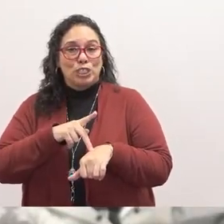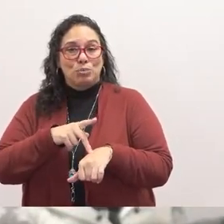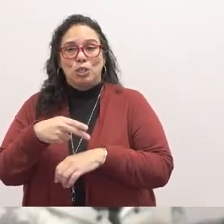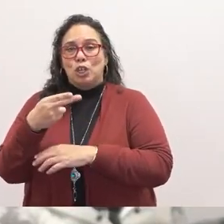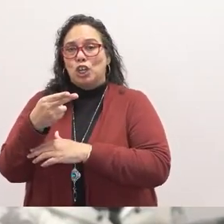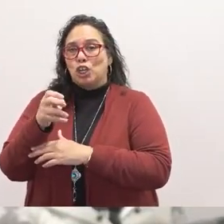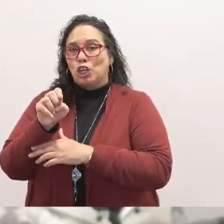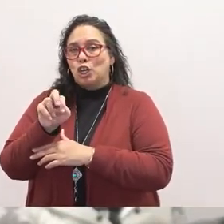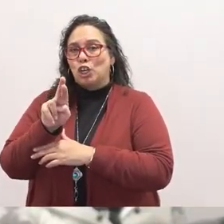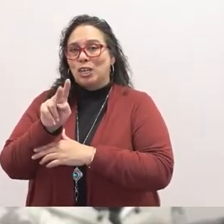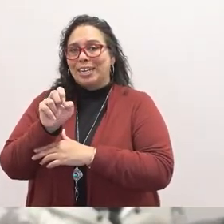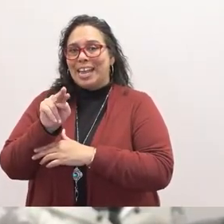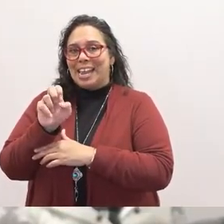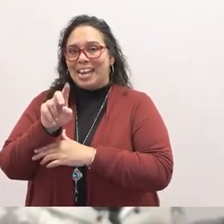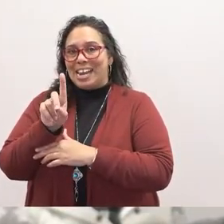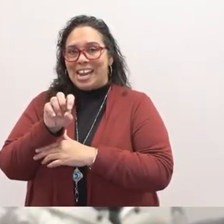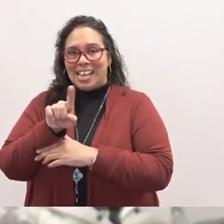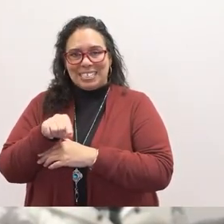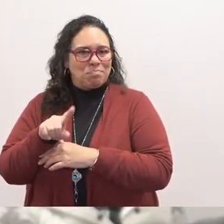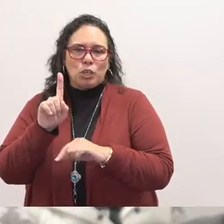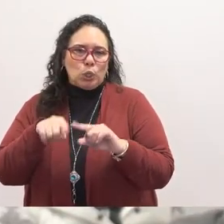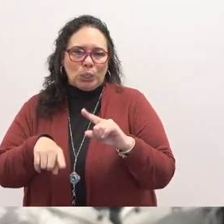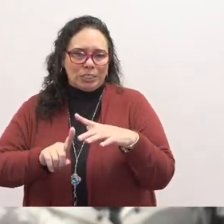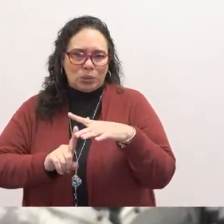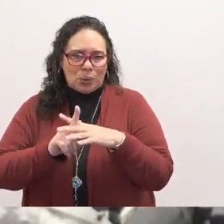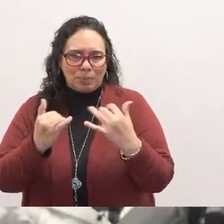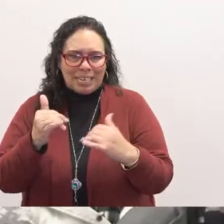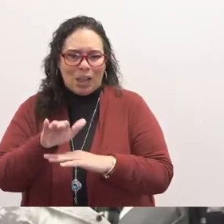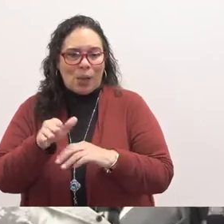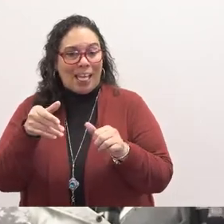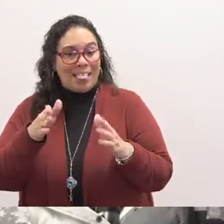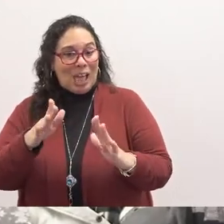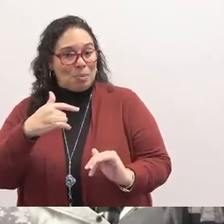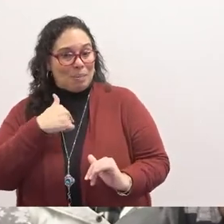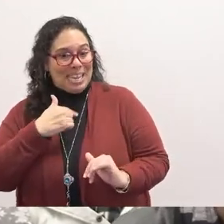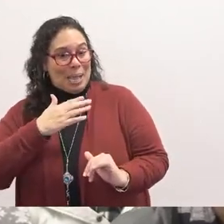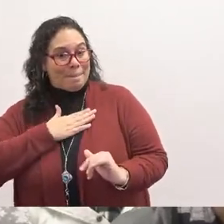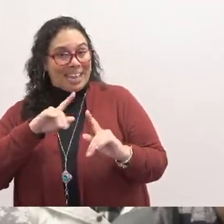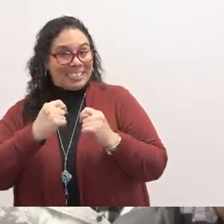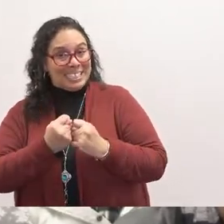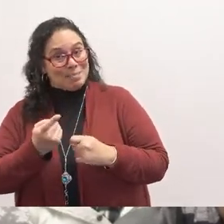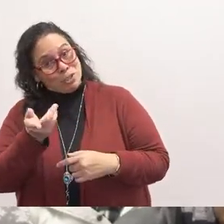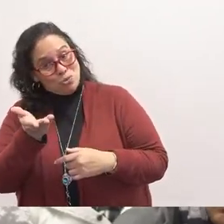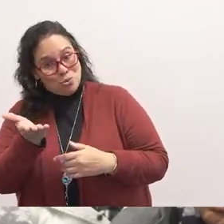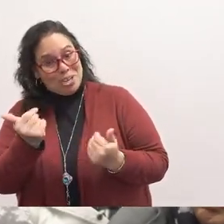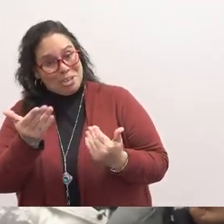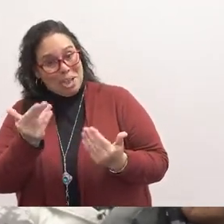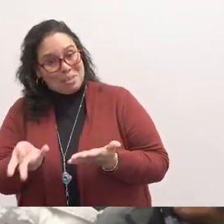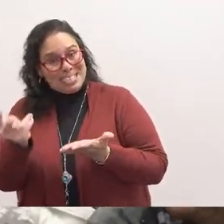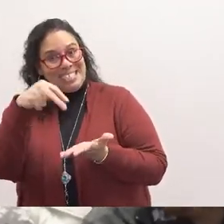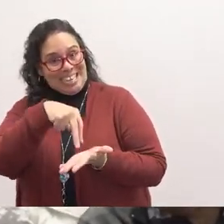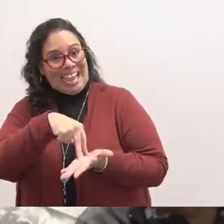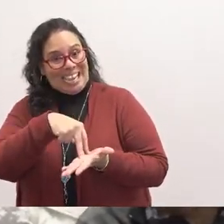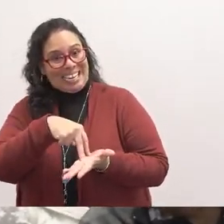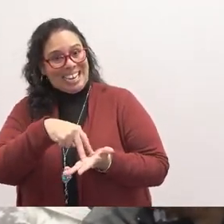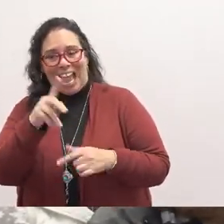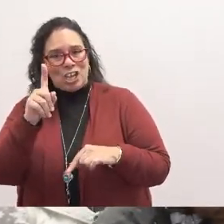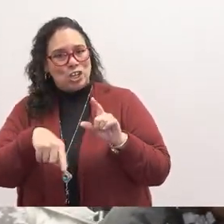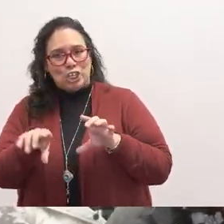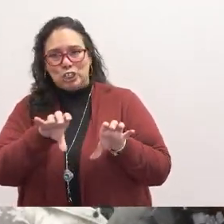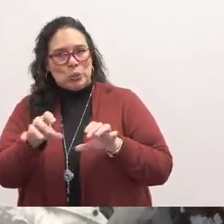tonight, for allowing me and my team. If you guys can stand really quick, I couldn't do anything